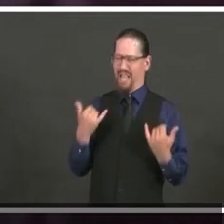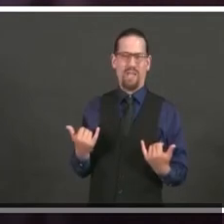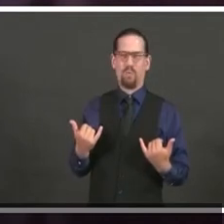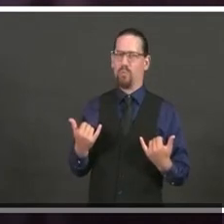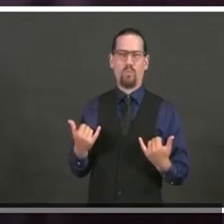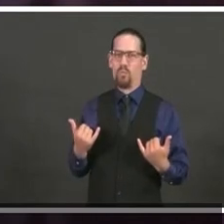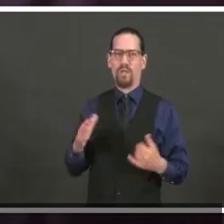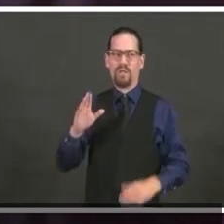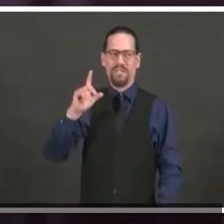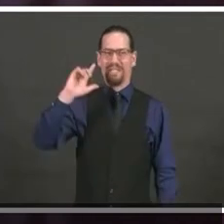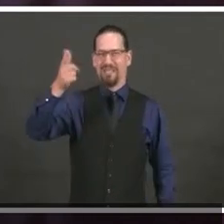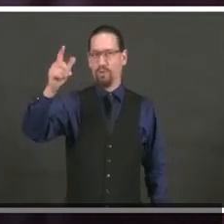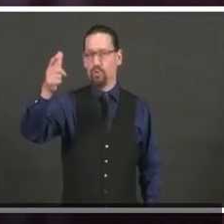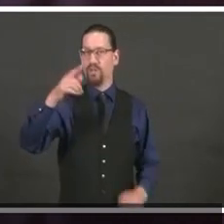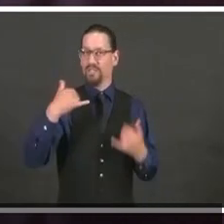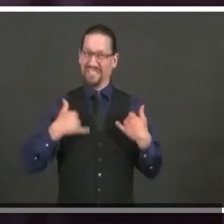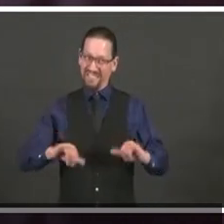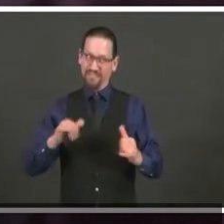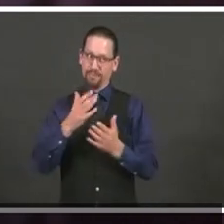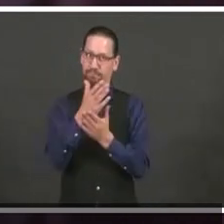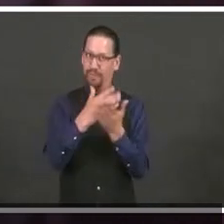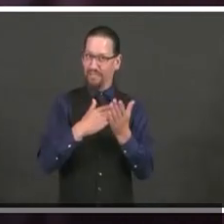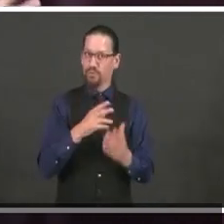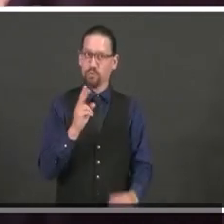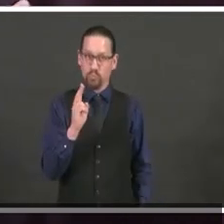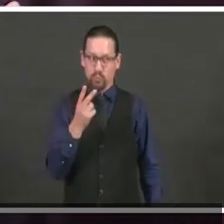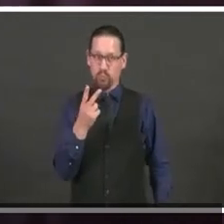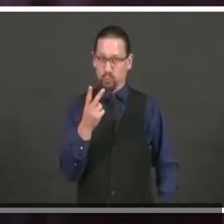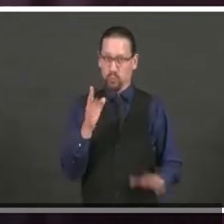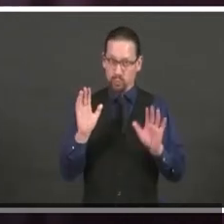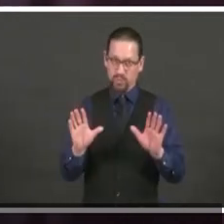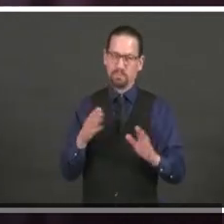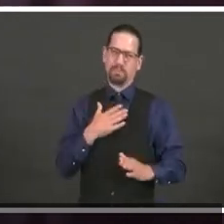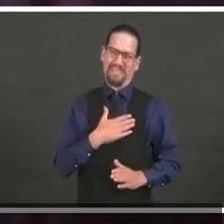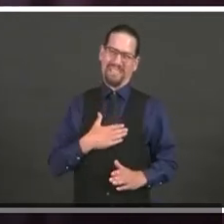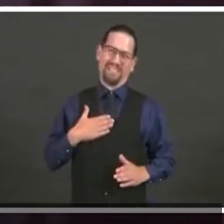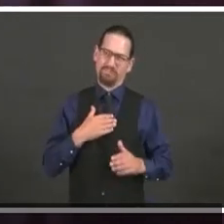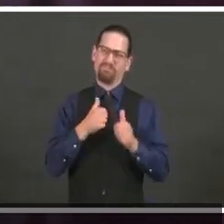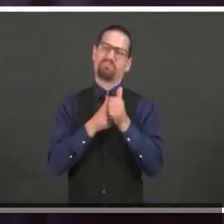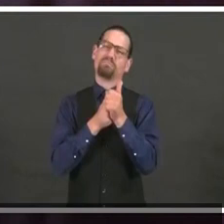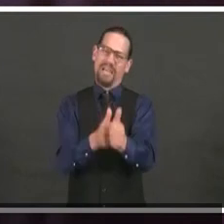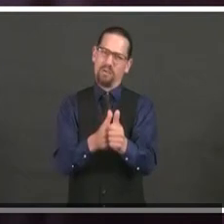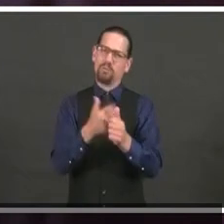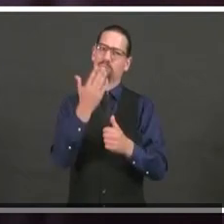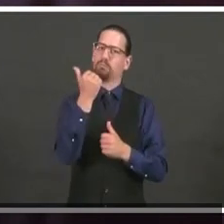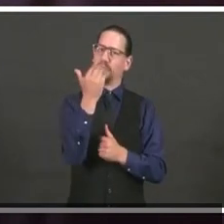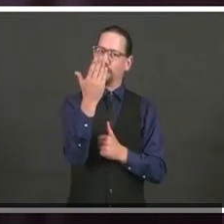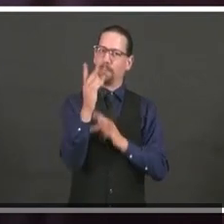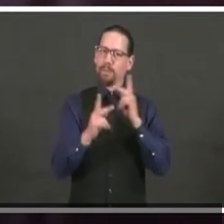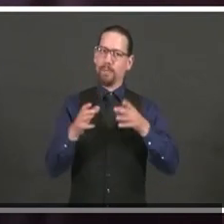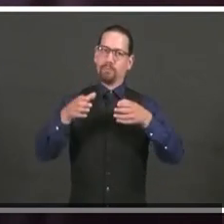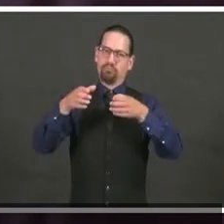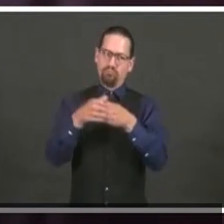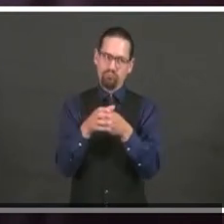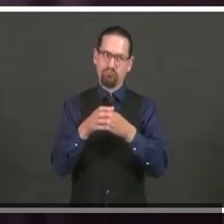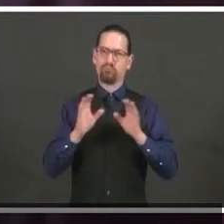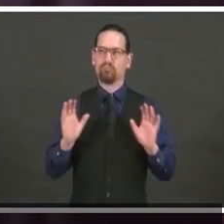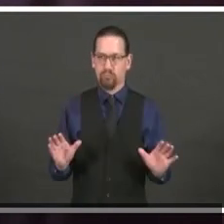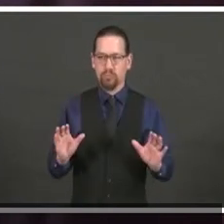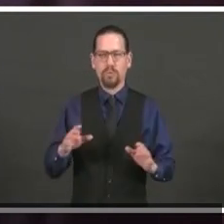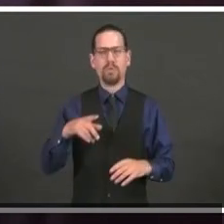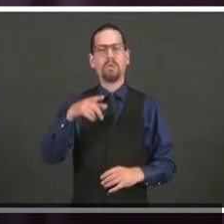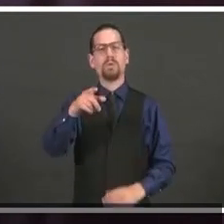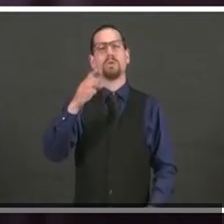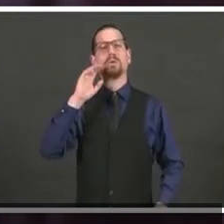understanding. It's for your own good and the good of everyone in Rhode Island. So go to the beach, have a